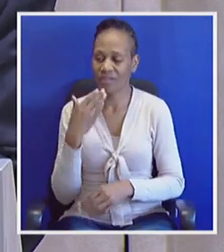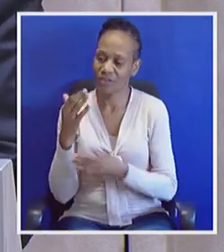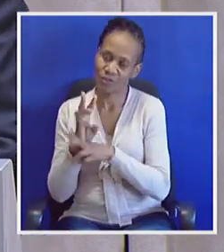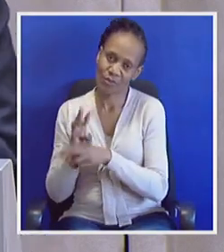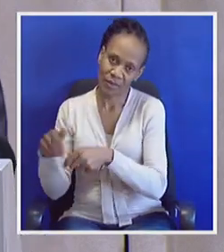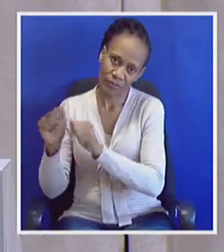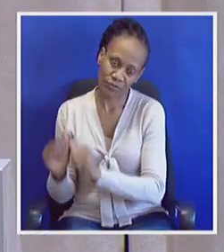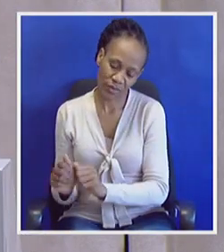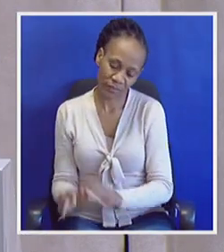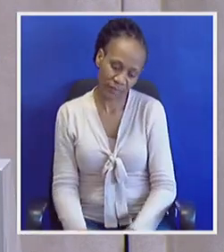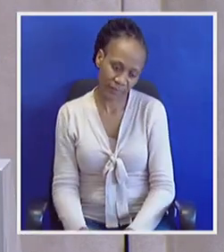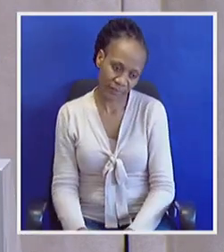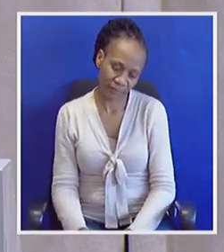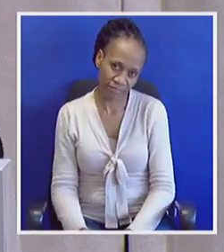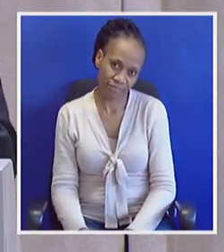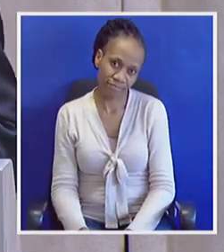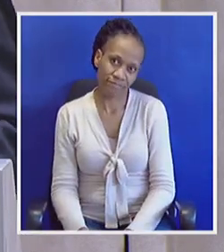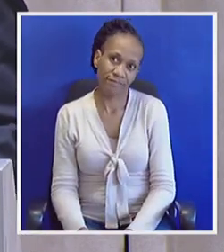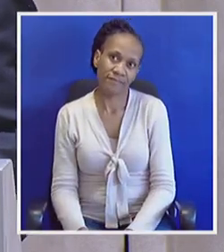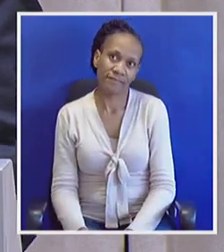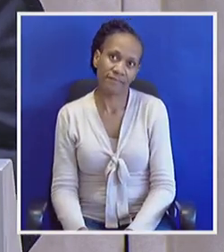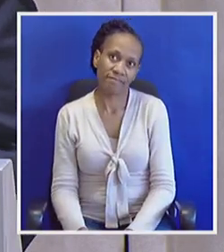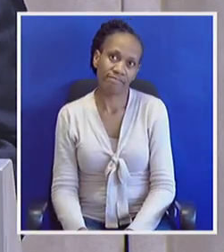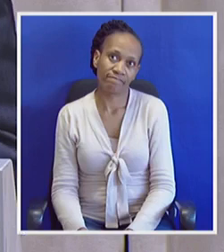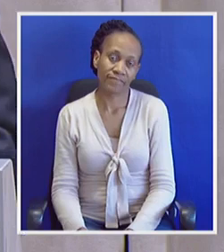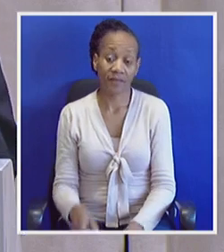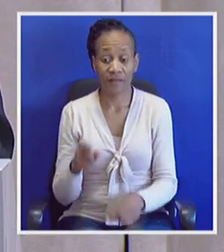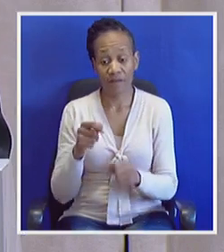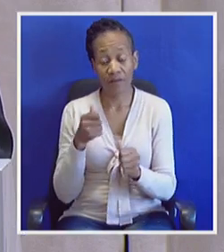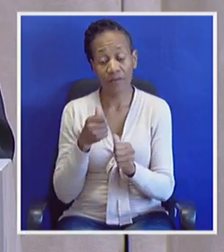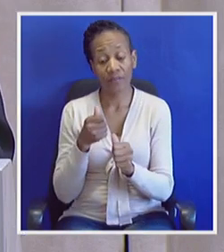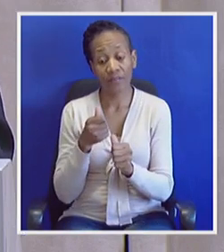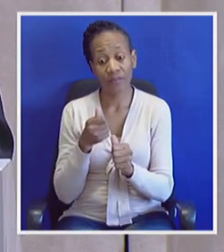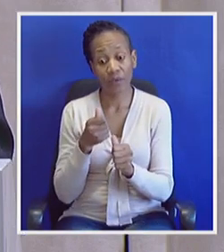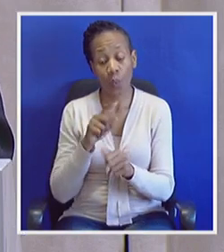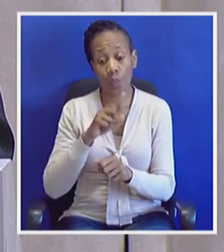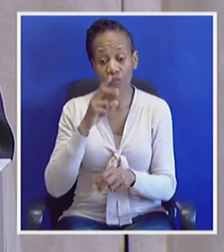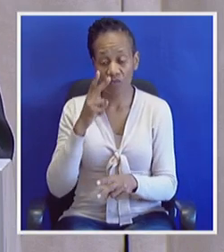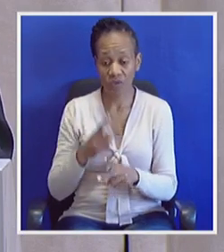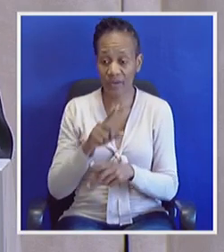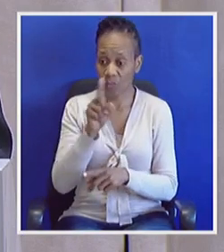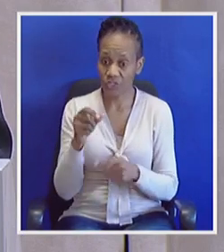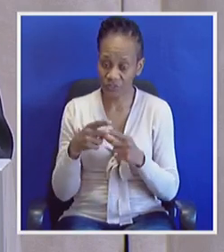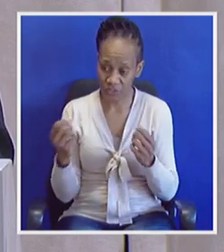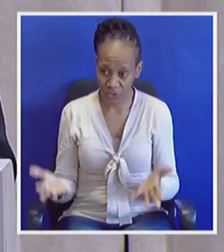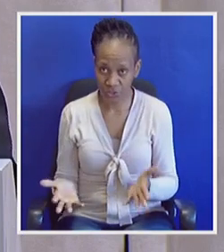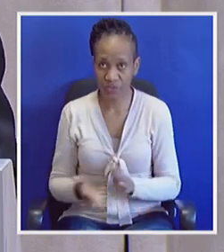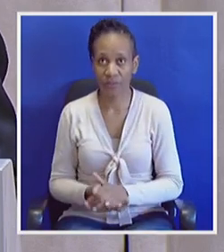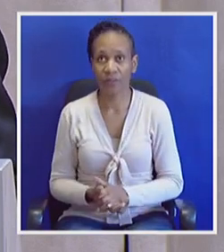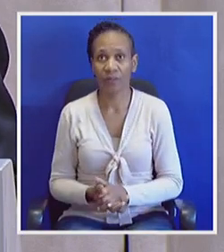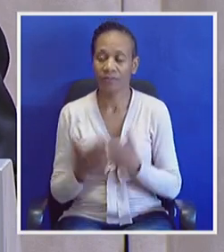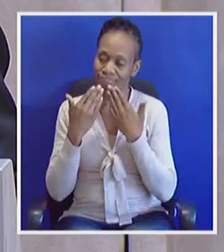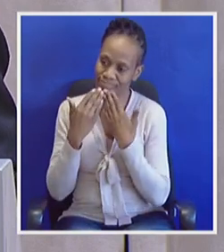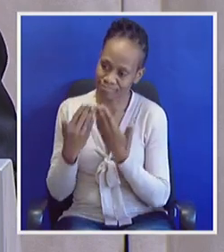Chairperson. Thank you very much, Deputy President. That was the last supplementary of the last question for the day. Thank